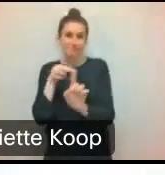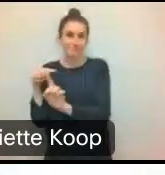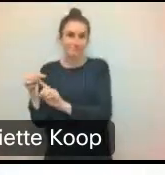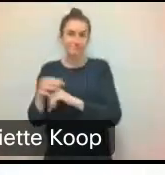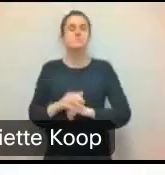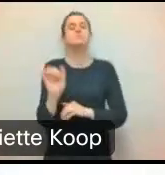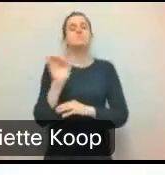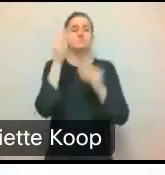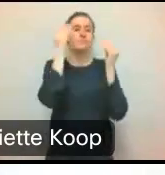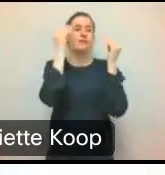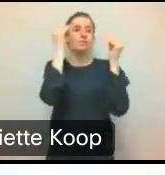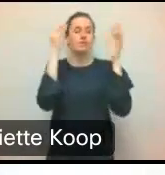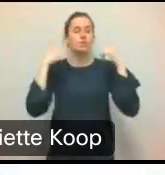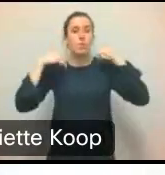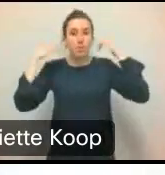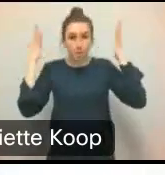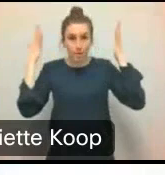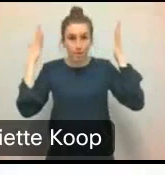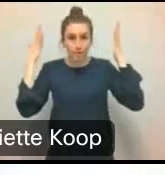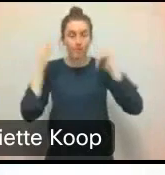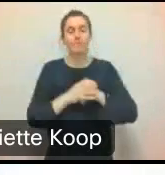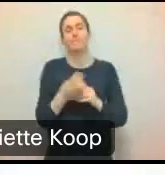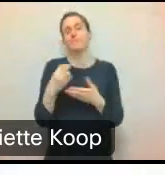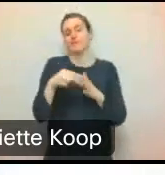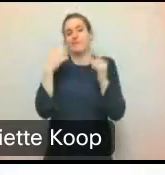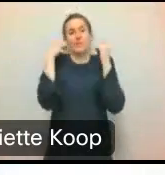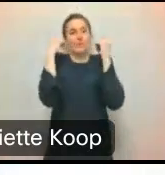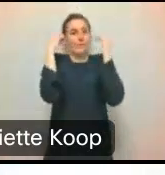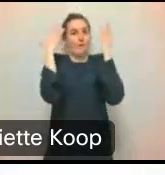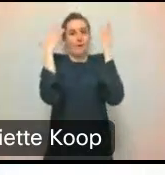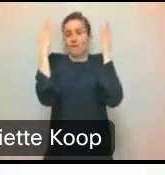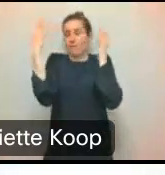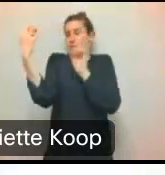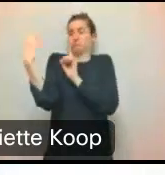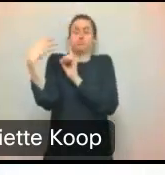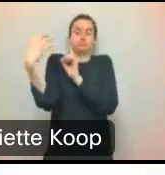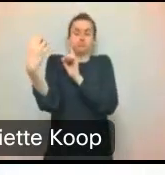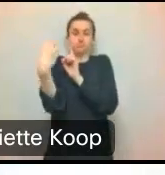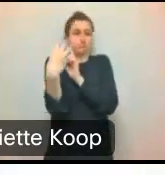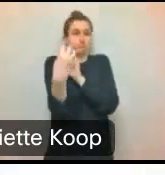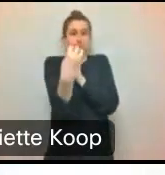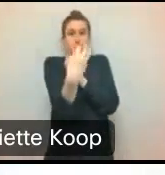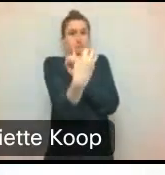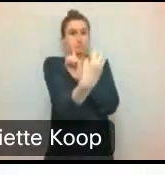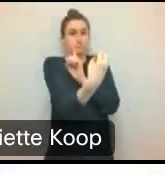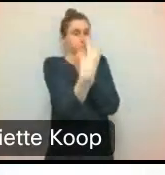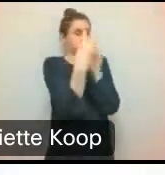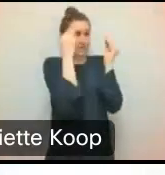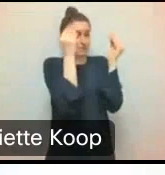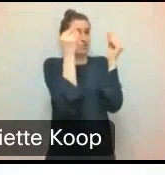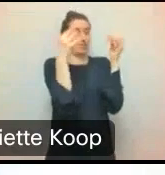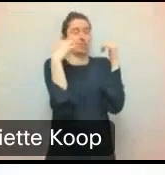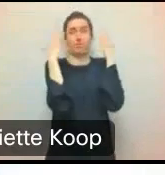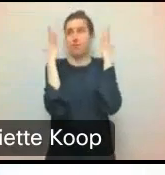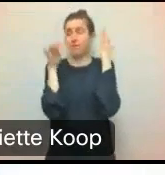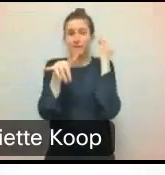information overwhelm, and that is the overwhelming amount of information that is coming at us. It is overwhelming, and I know